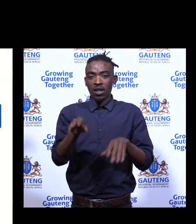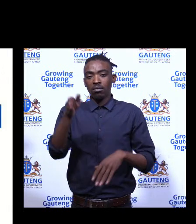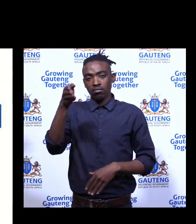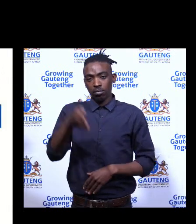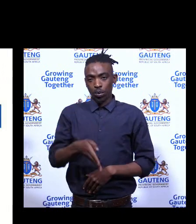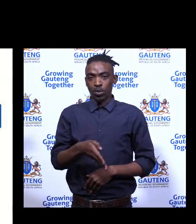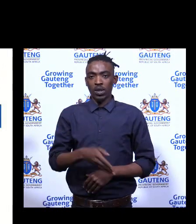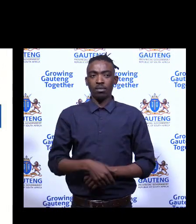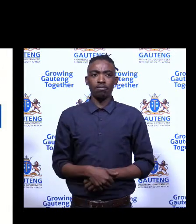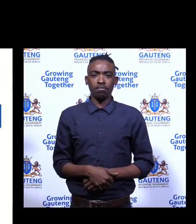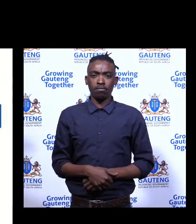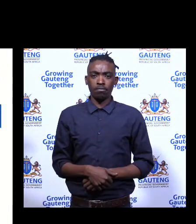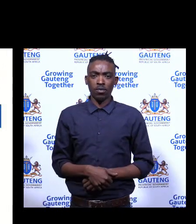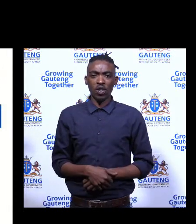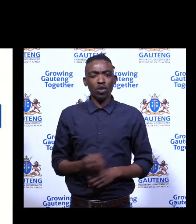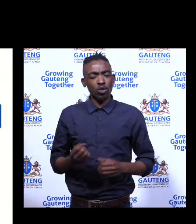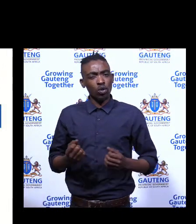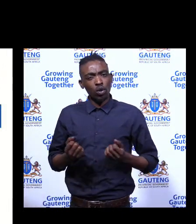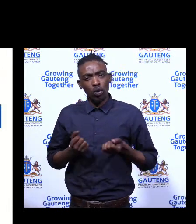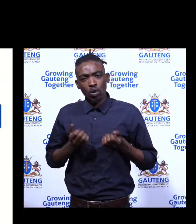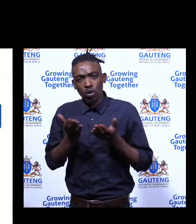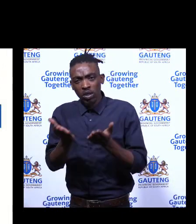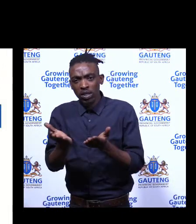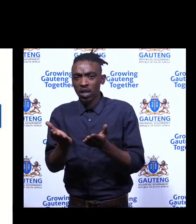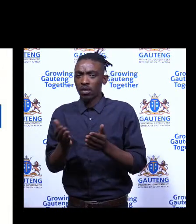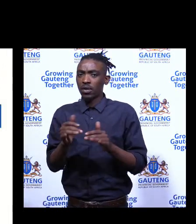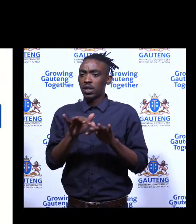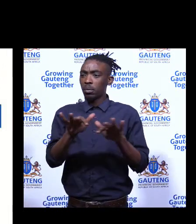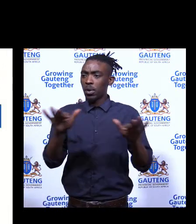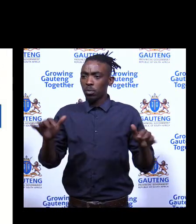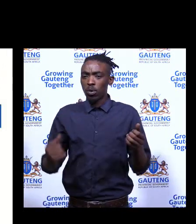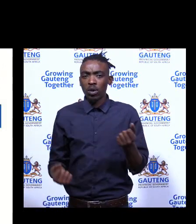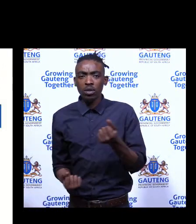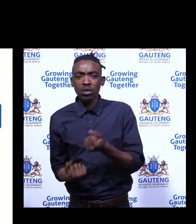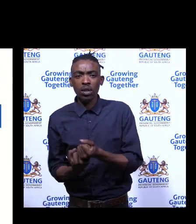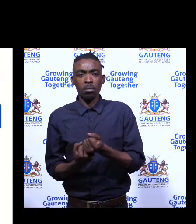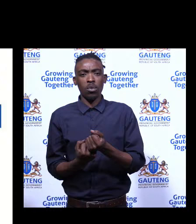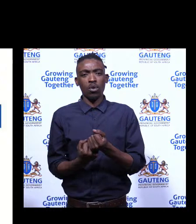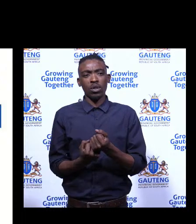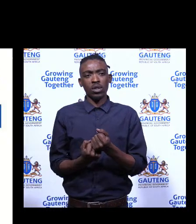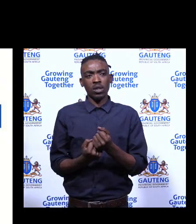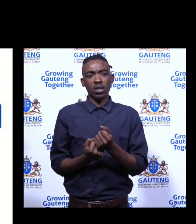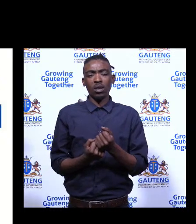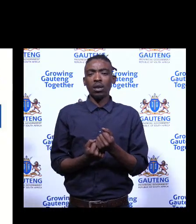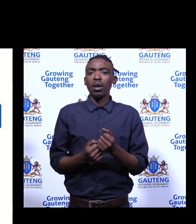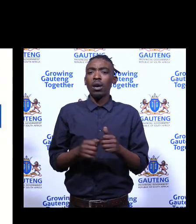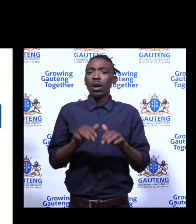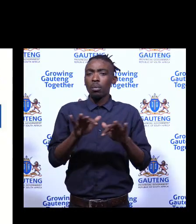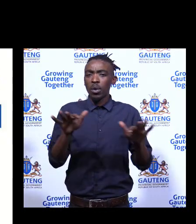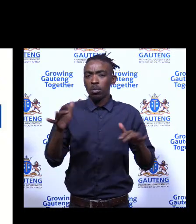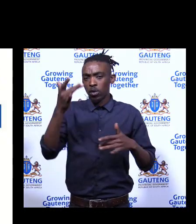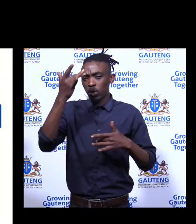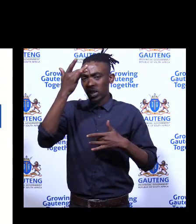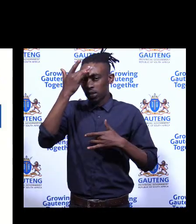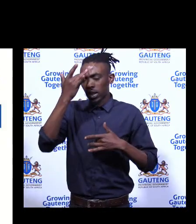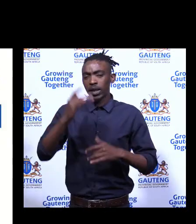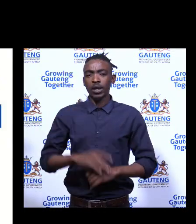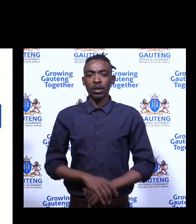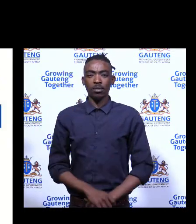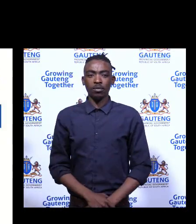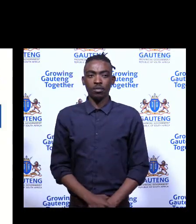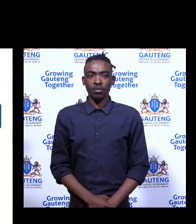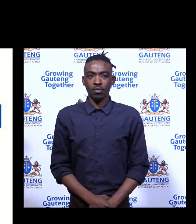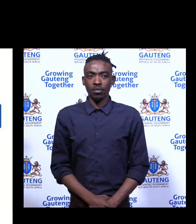providing a number of health services and support even before the advent of